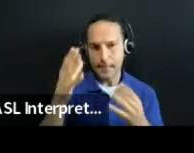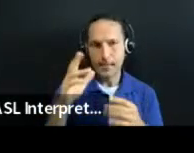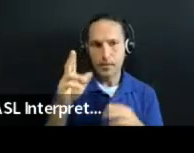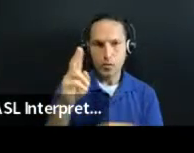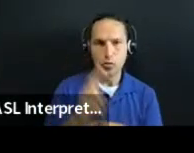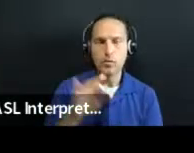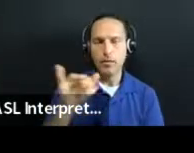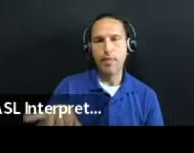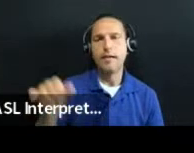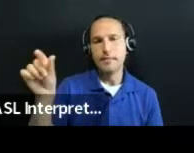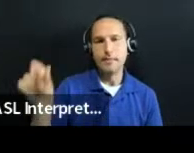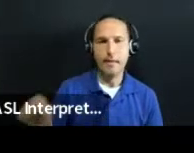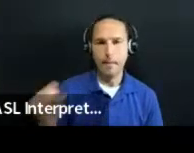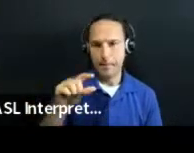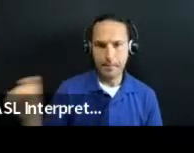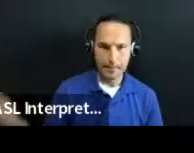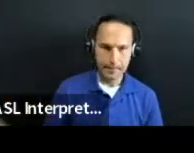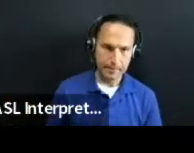a table.